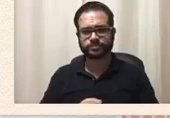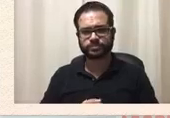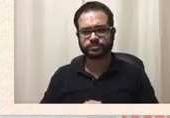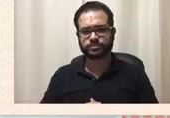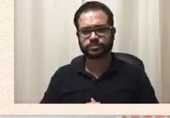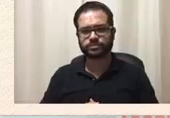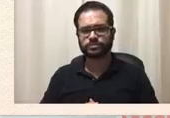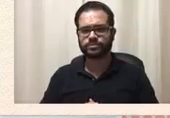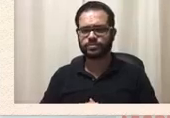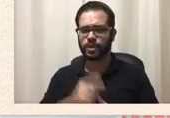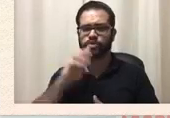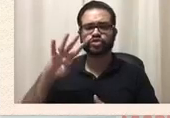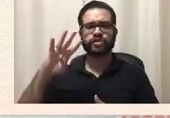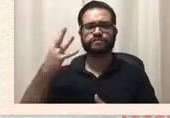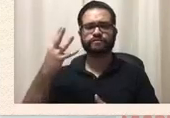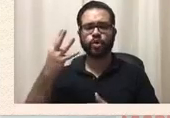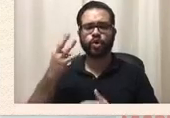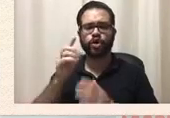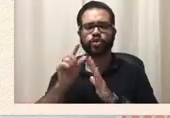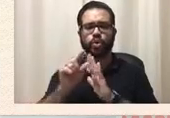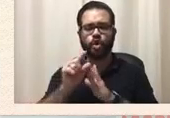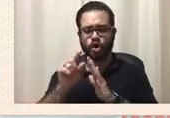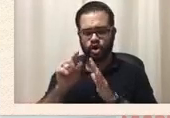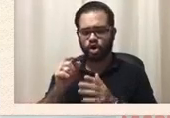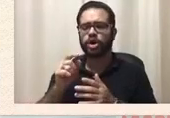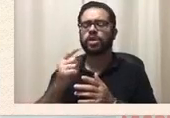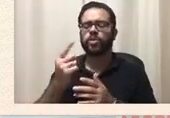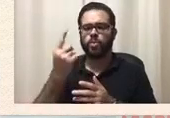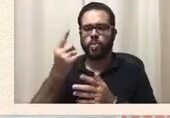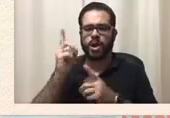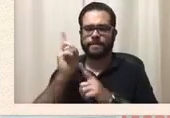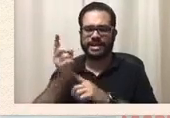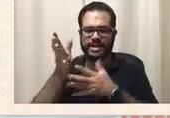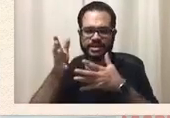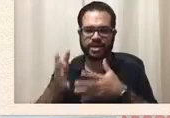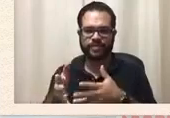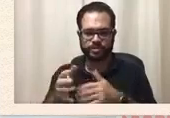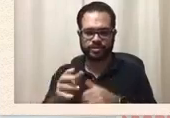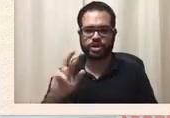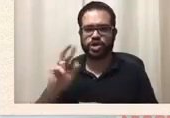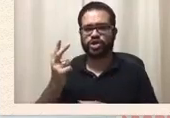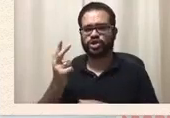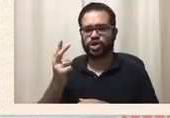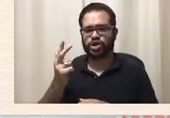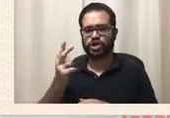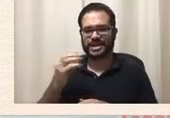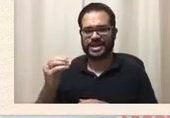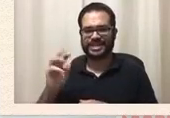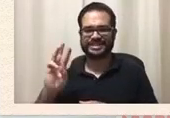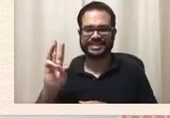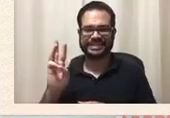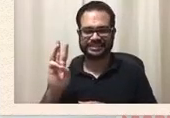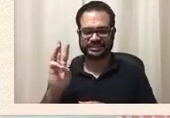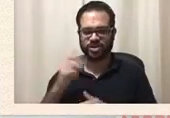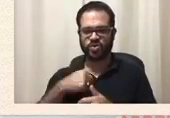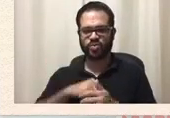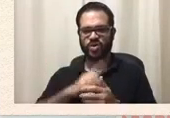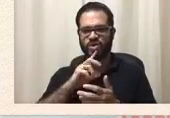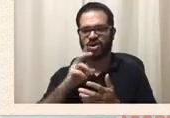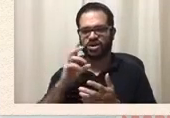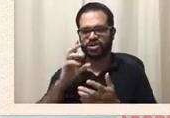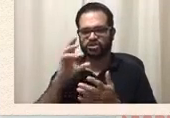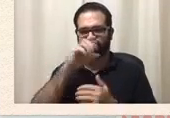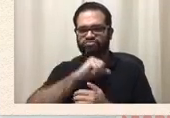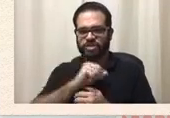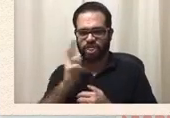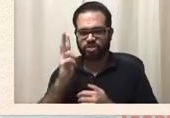fourth quarter with 1 minute to go, 3rd and 6, and we were down by 3 points.